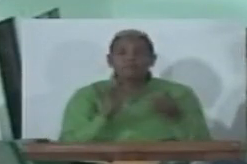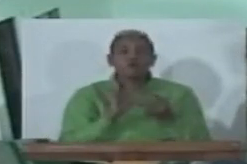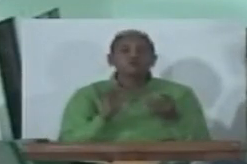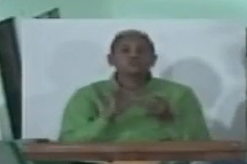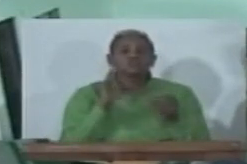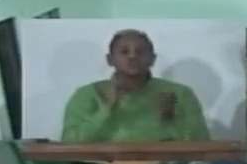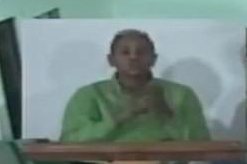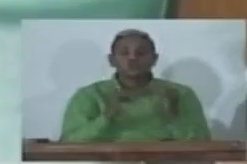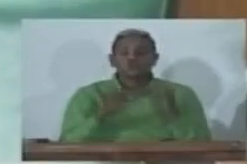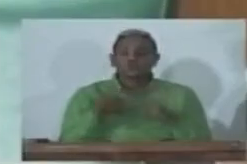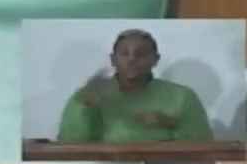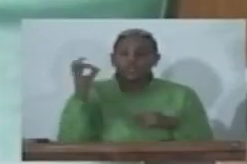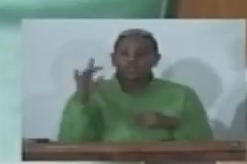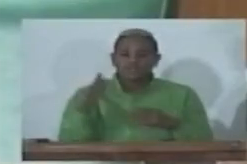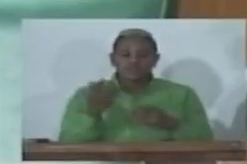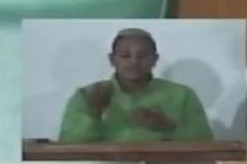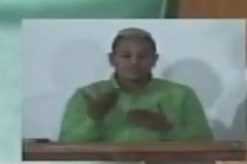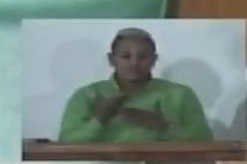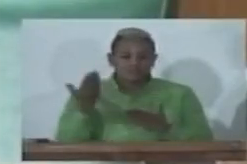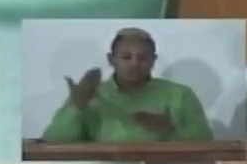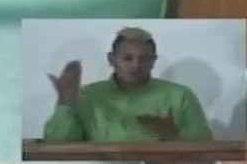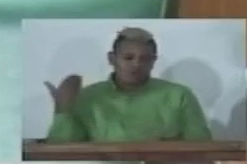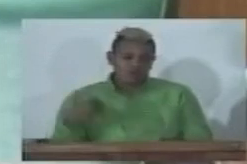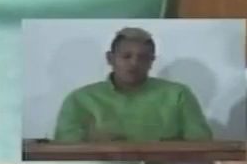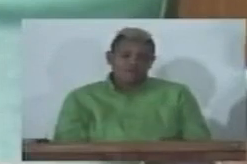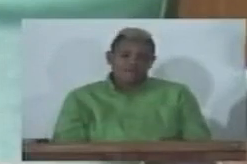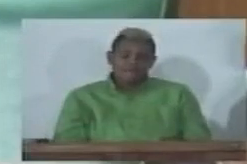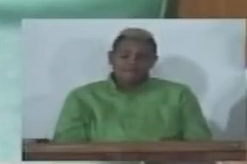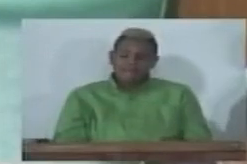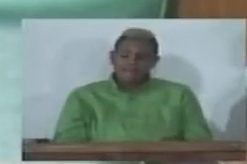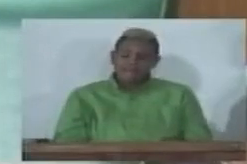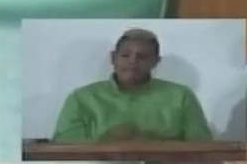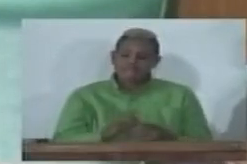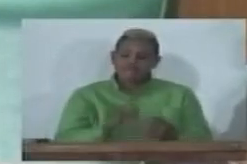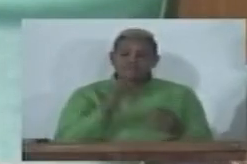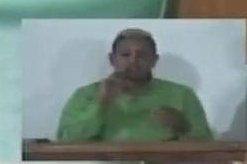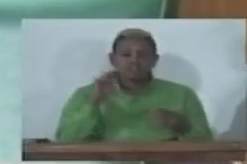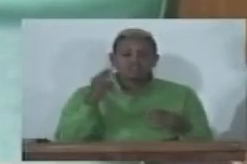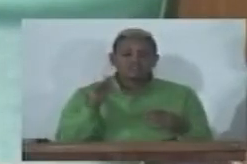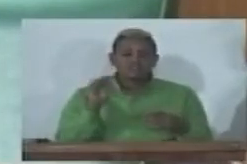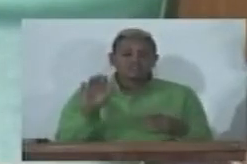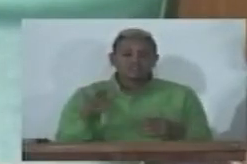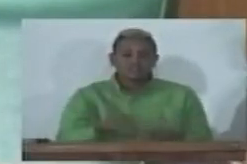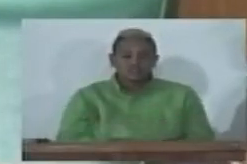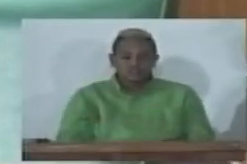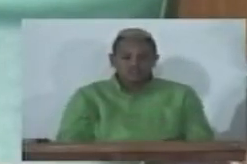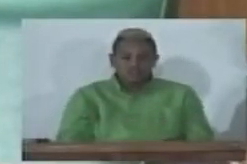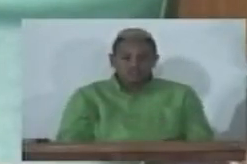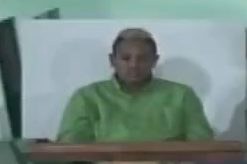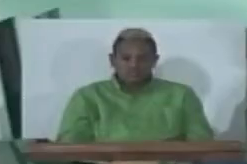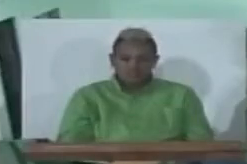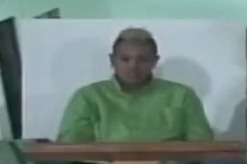notice of which I gave earlier, as it relates to the National Housing Trust.